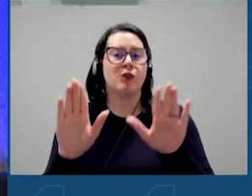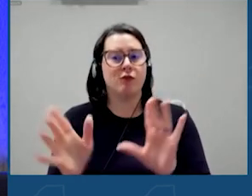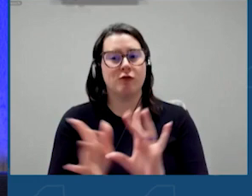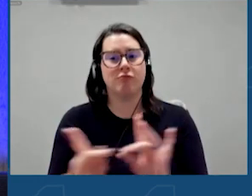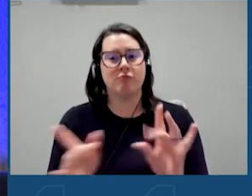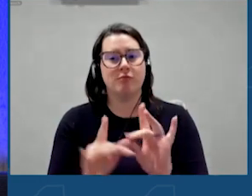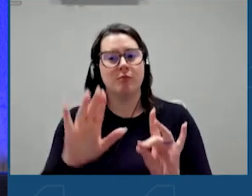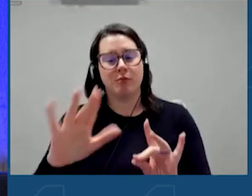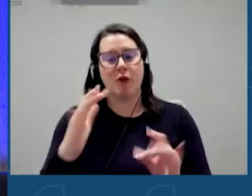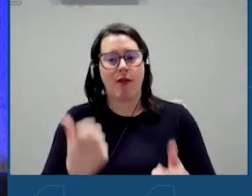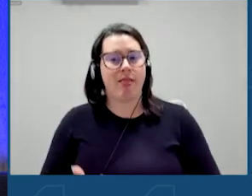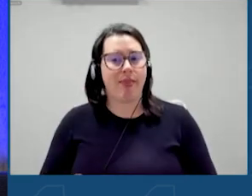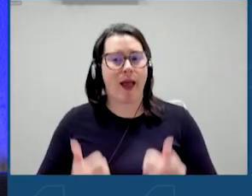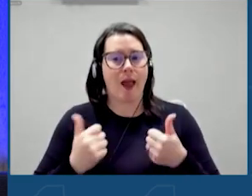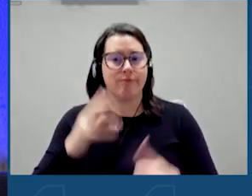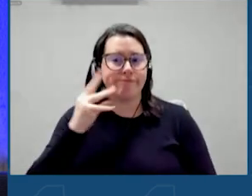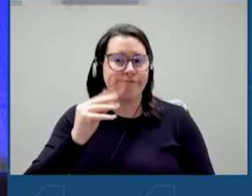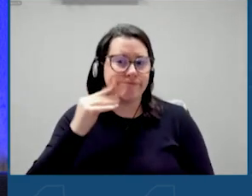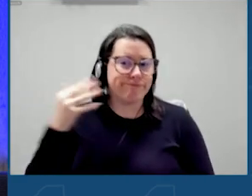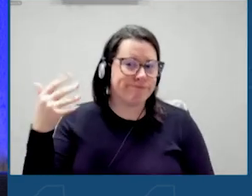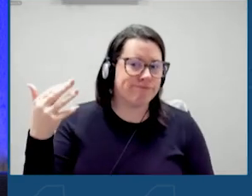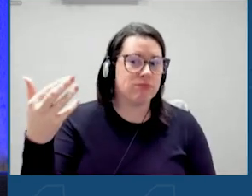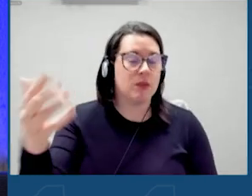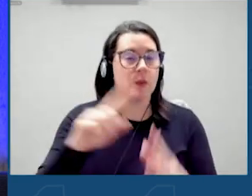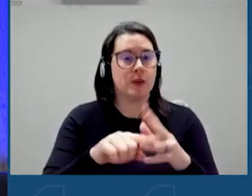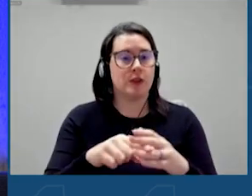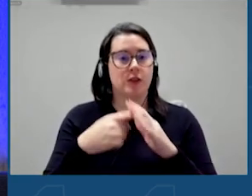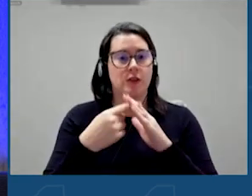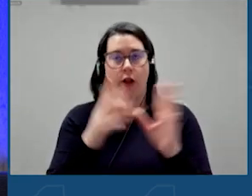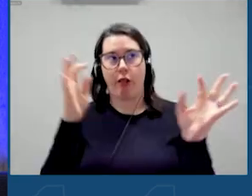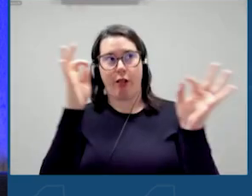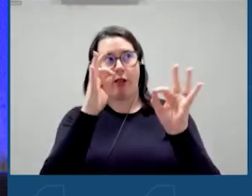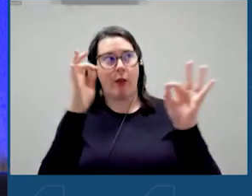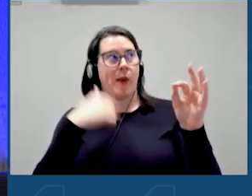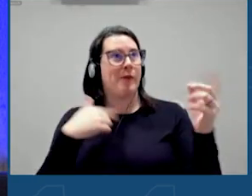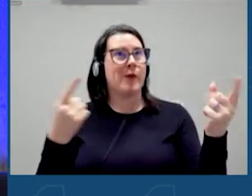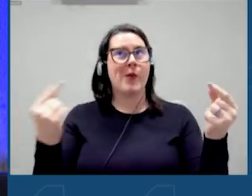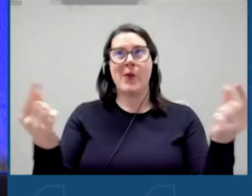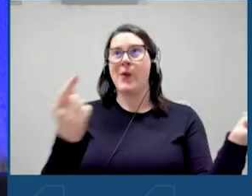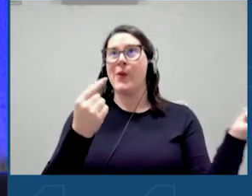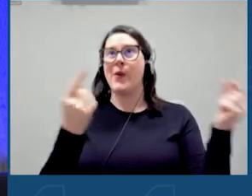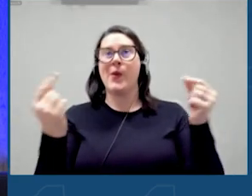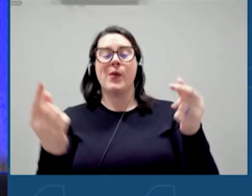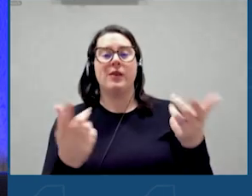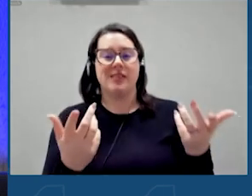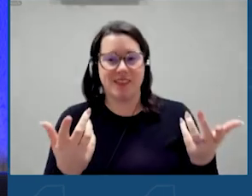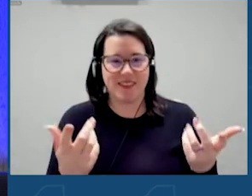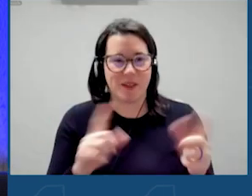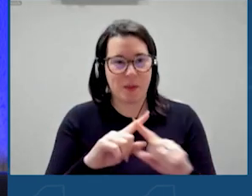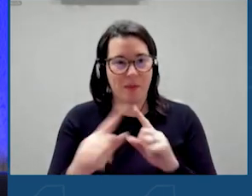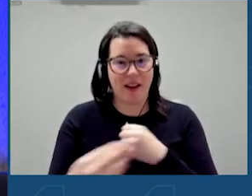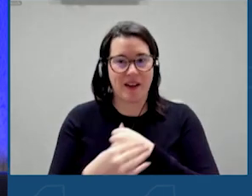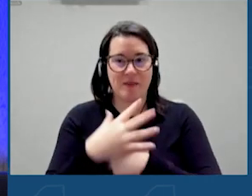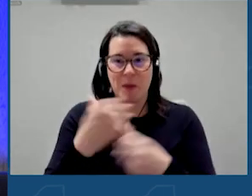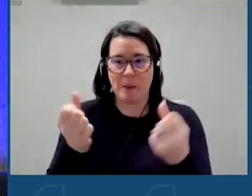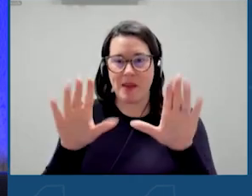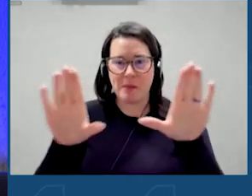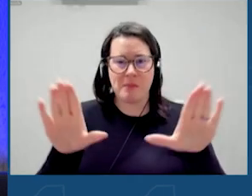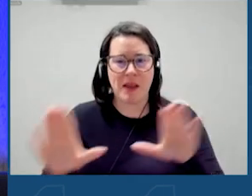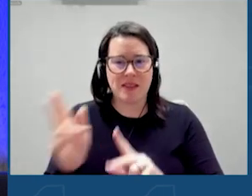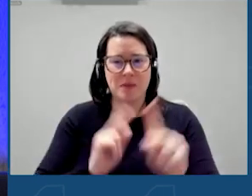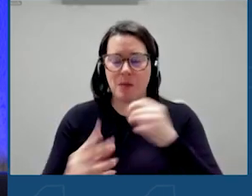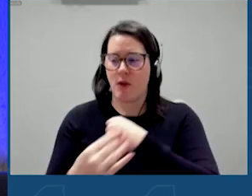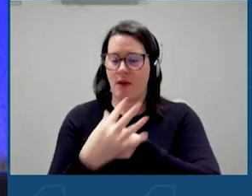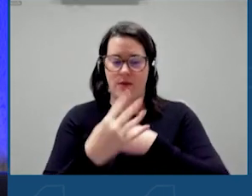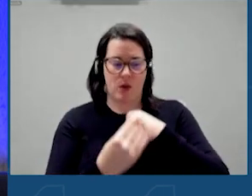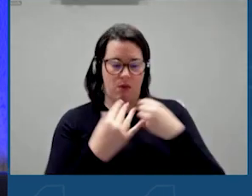lifelong journey. We all started out not knowing much about anything, and also it's because of the influences of a lot of great people that call